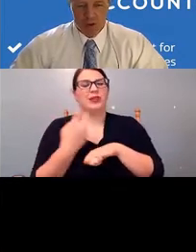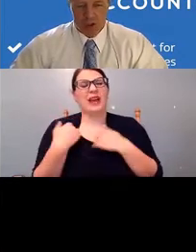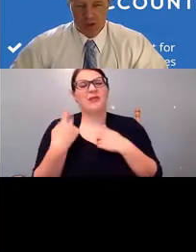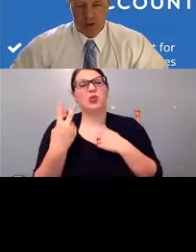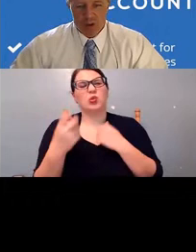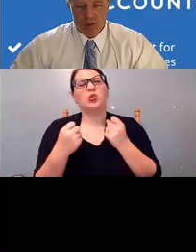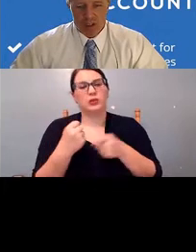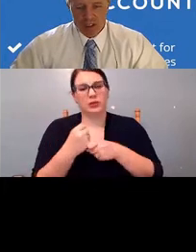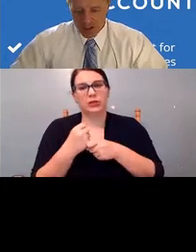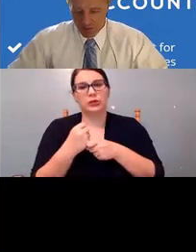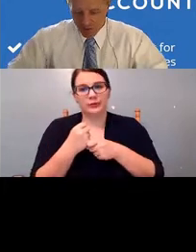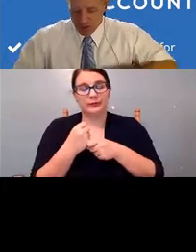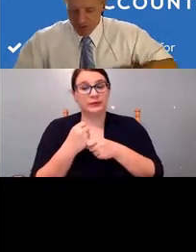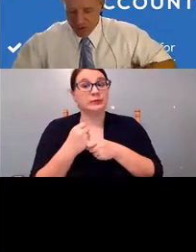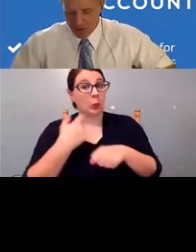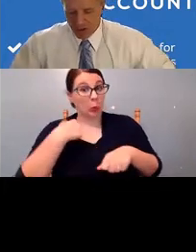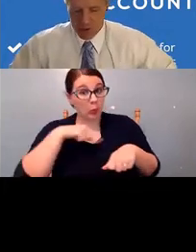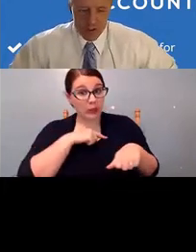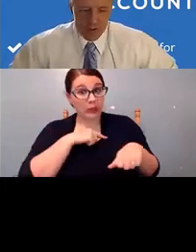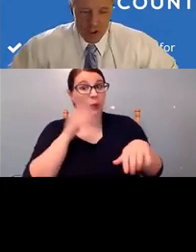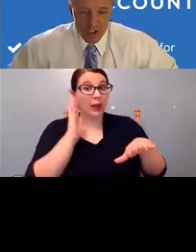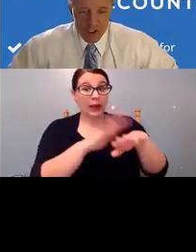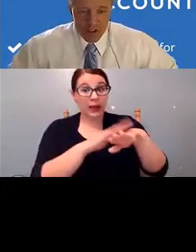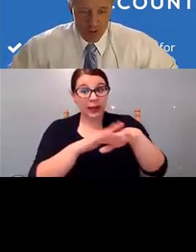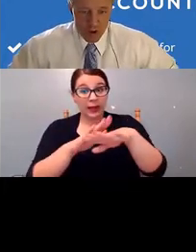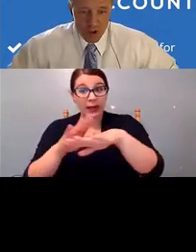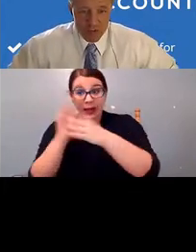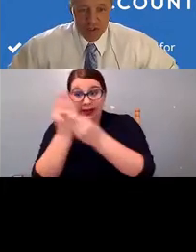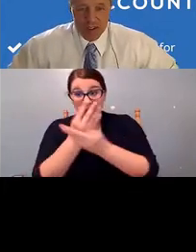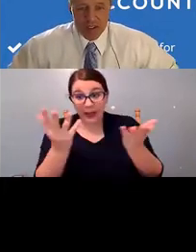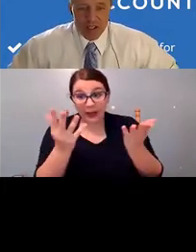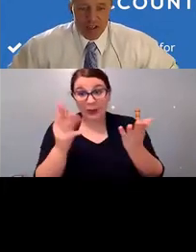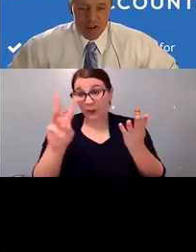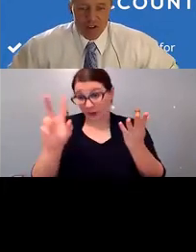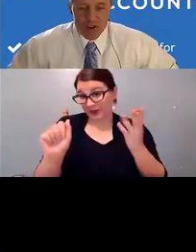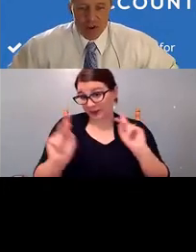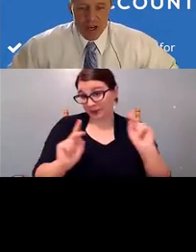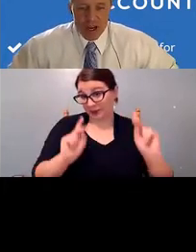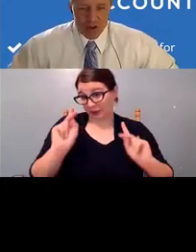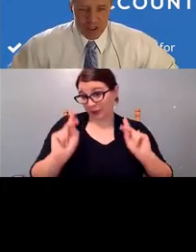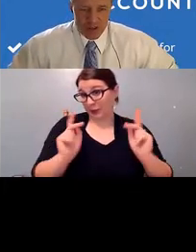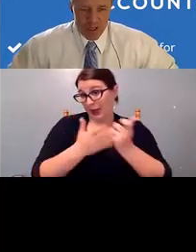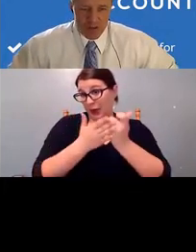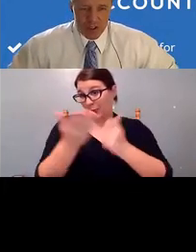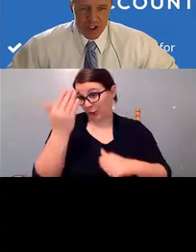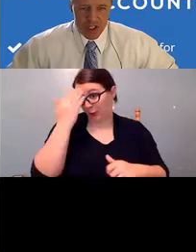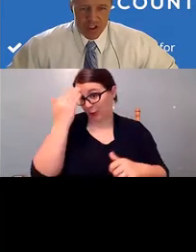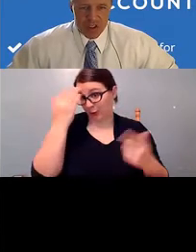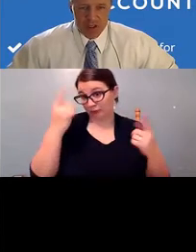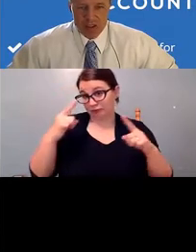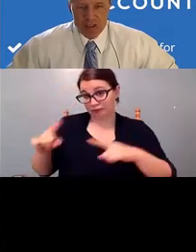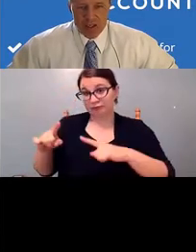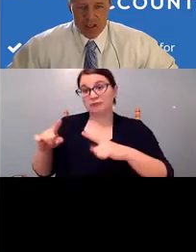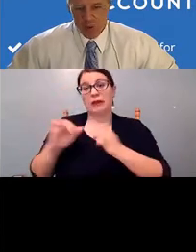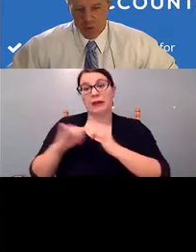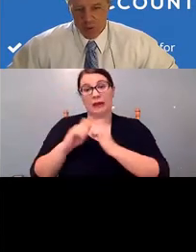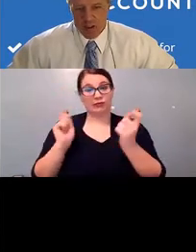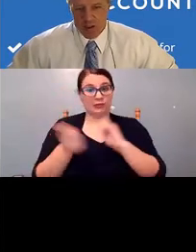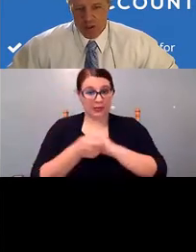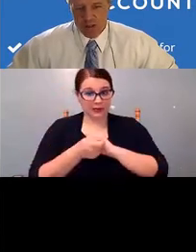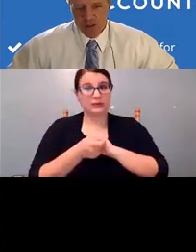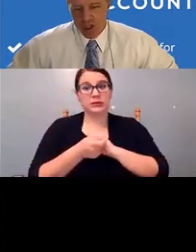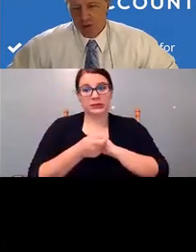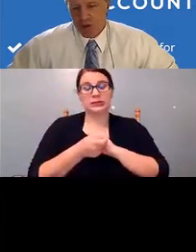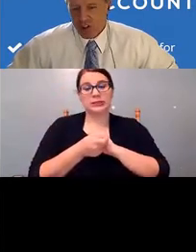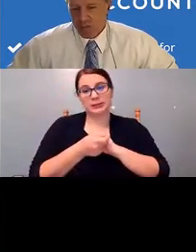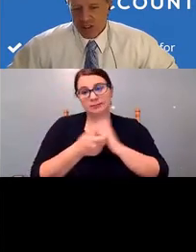we go along, we'll definitely keep all of you there in West Virginia informed as to how things might be changing and in what ways.